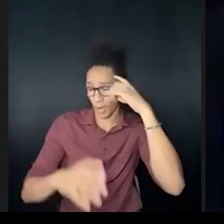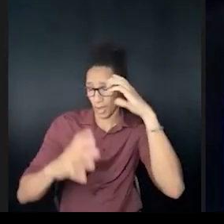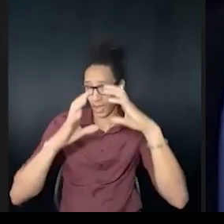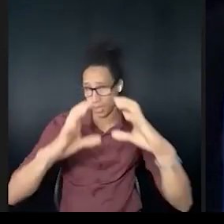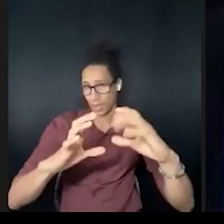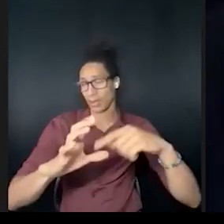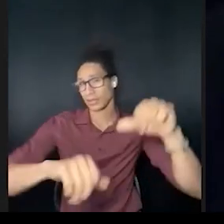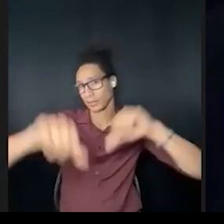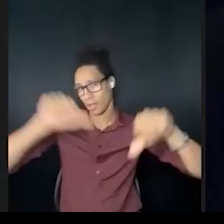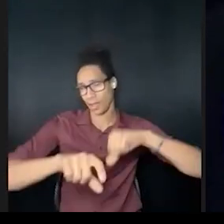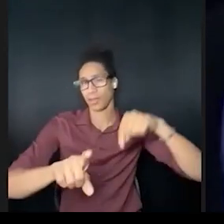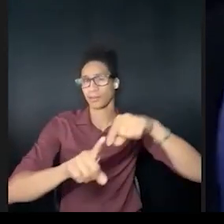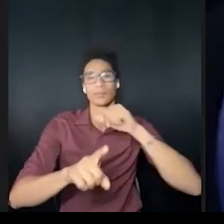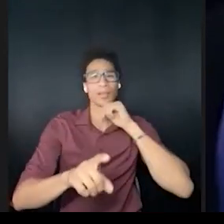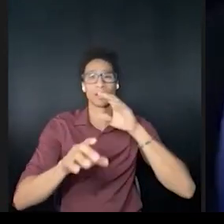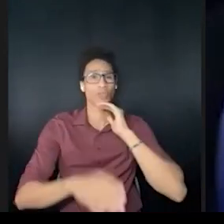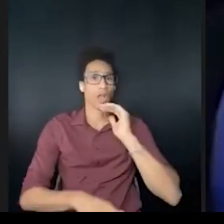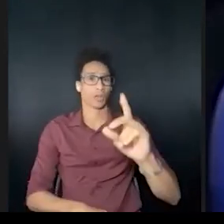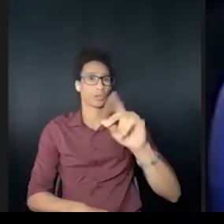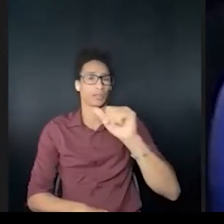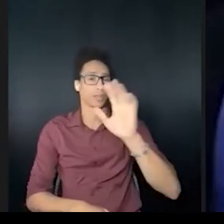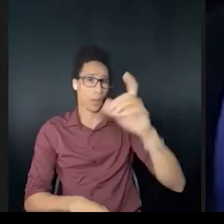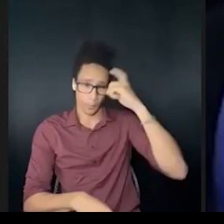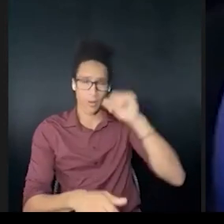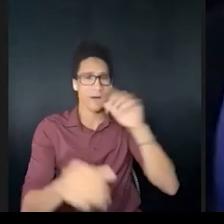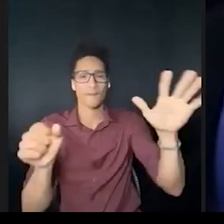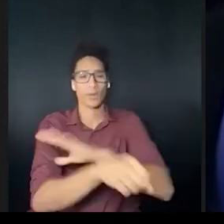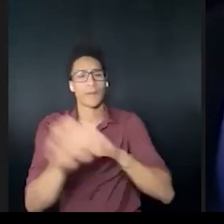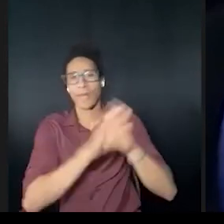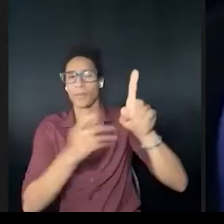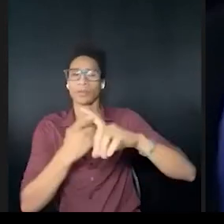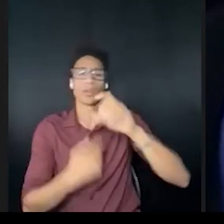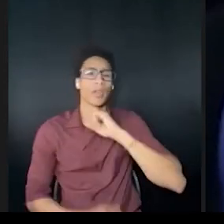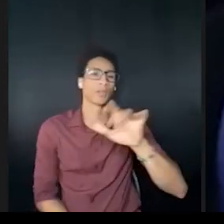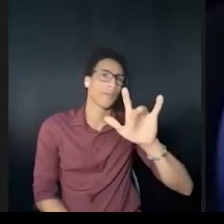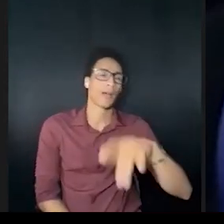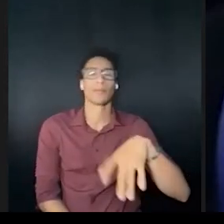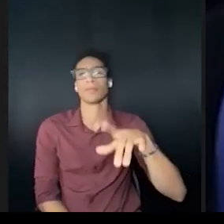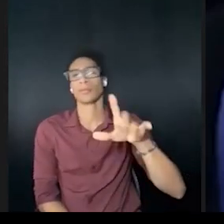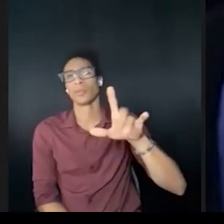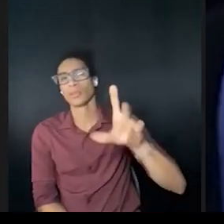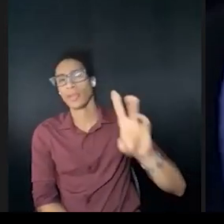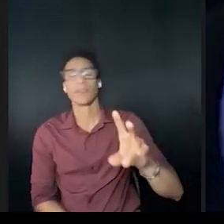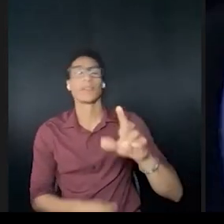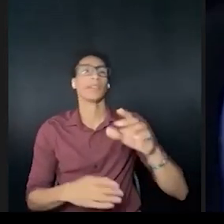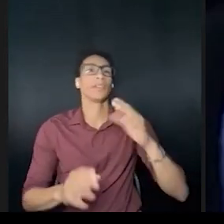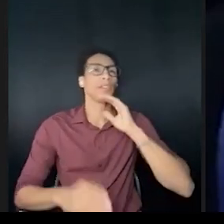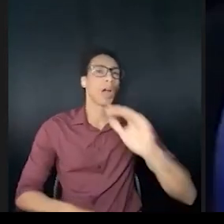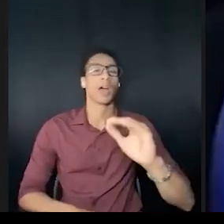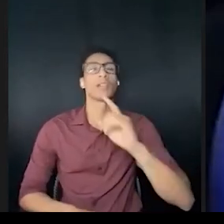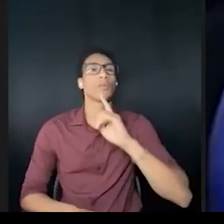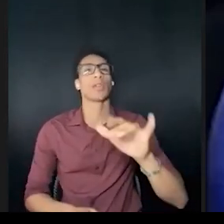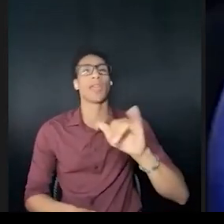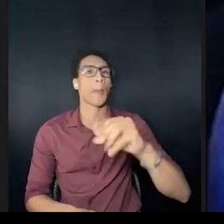develop until around 25 or 27. So the child's impetuous, makes impulsive decisions, it takes a lot of